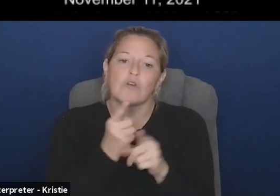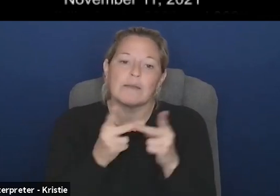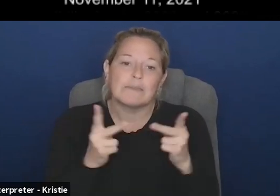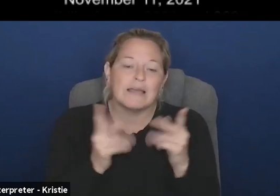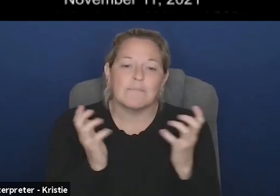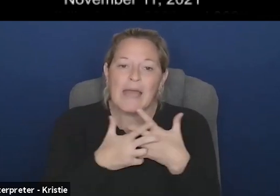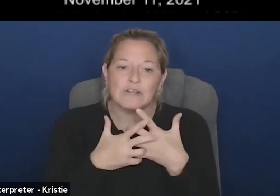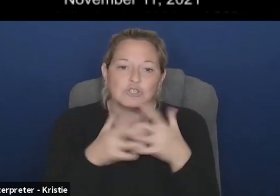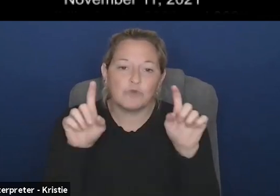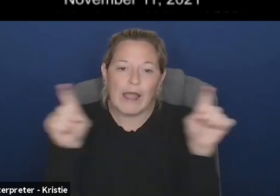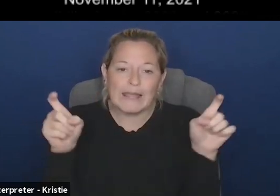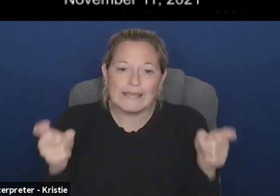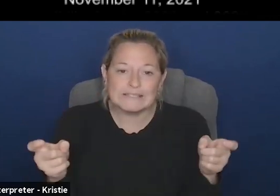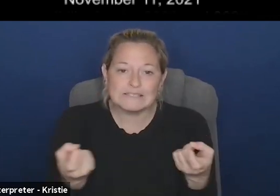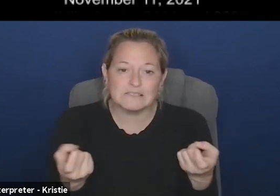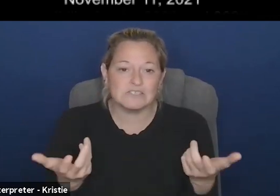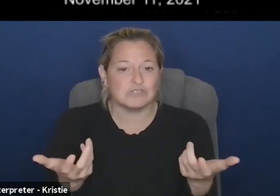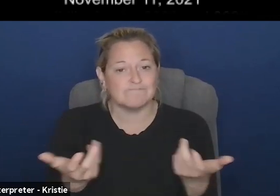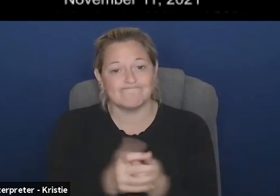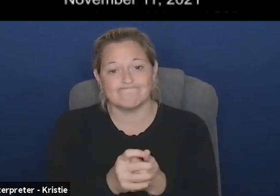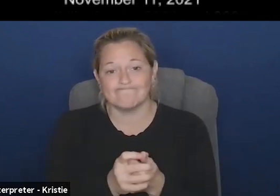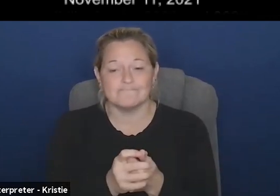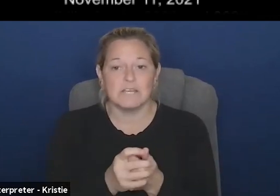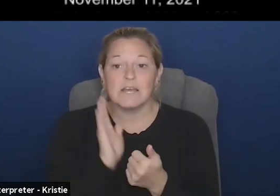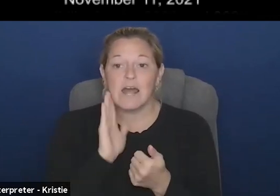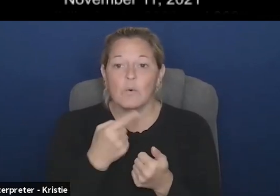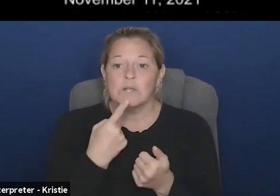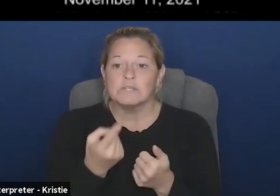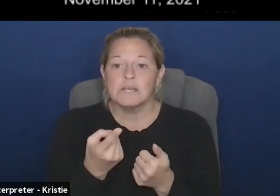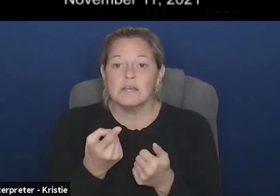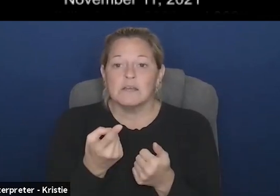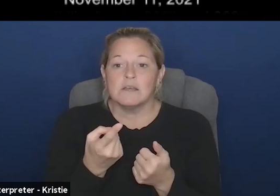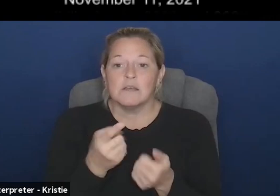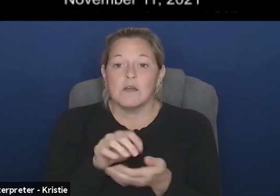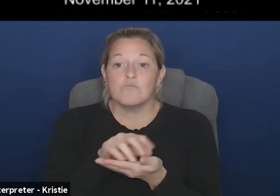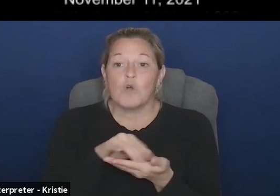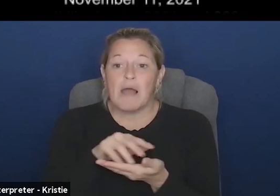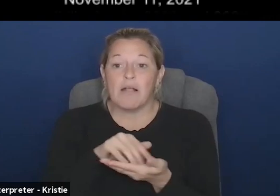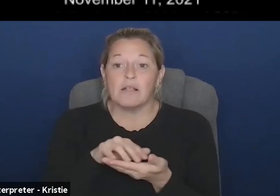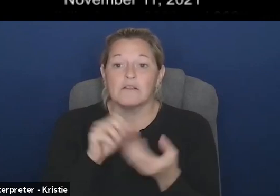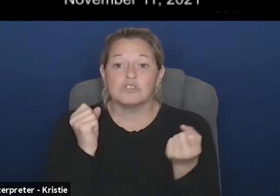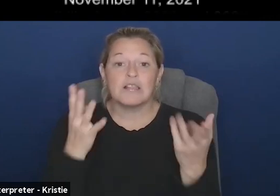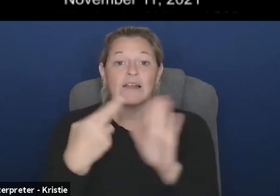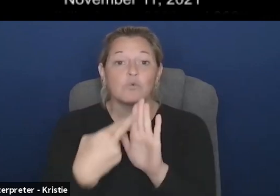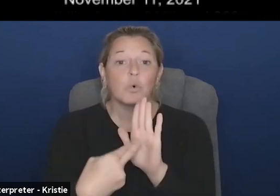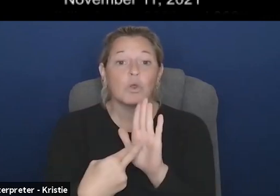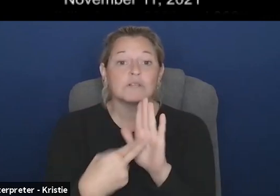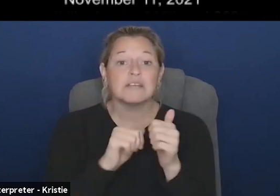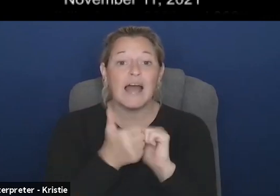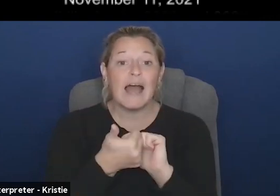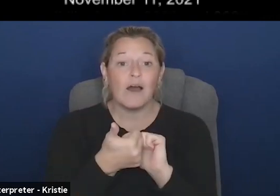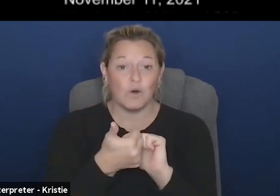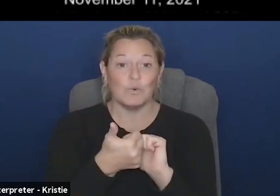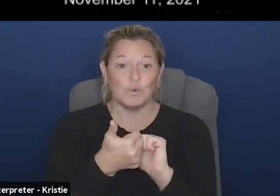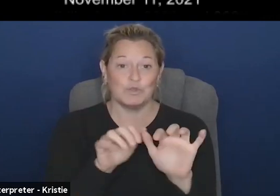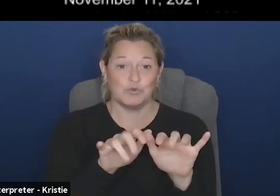brackets. I'll also just say that Braille is although there are lots of rules about how to write